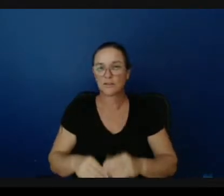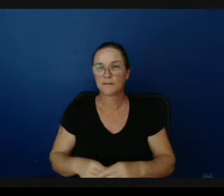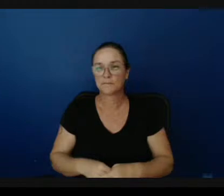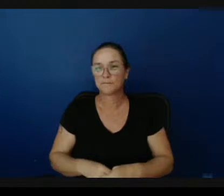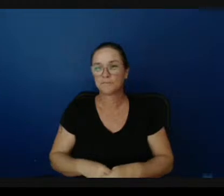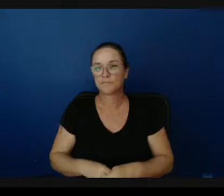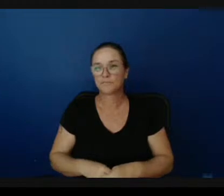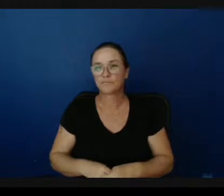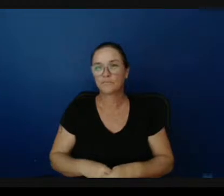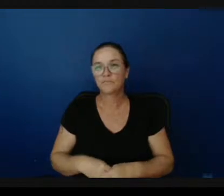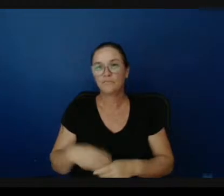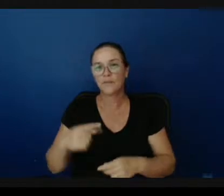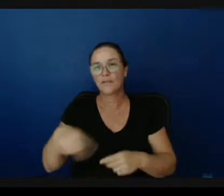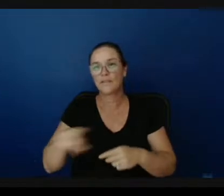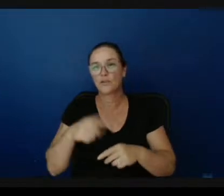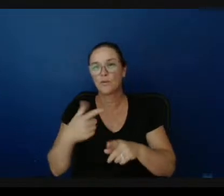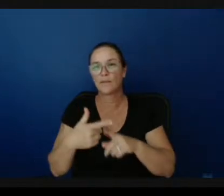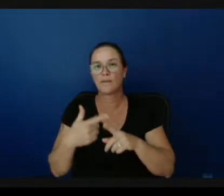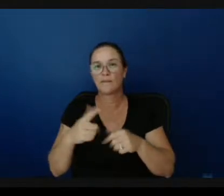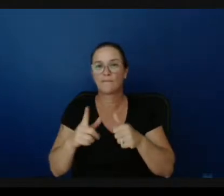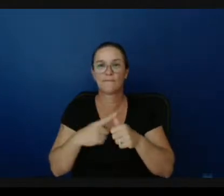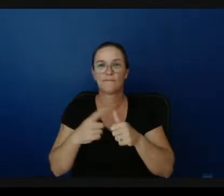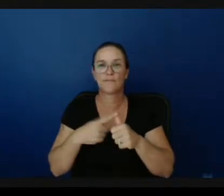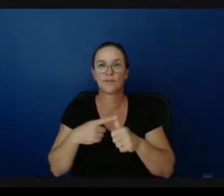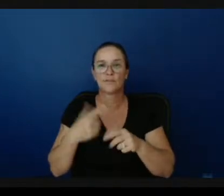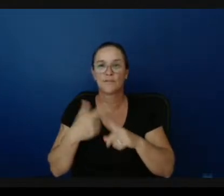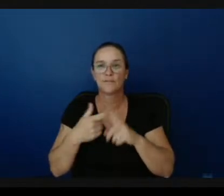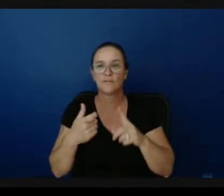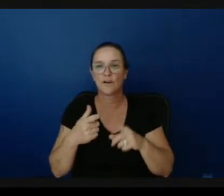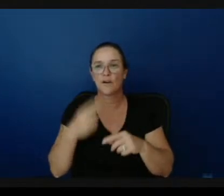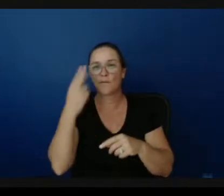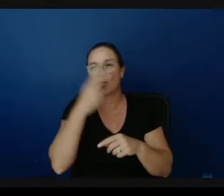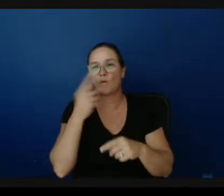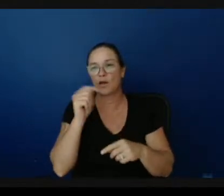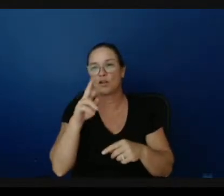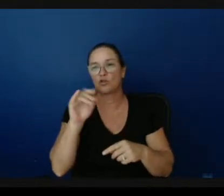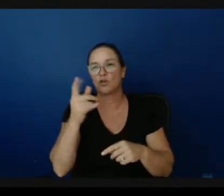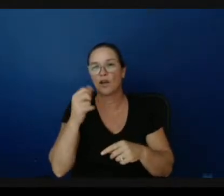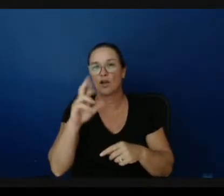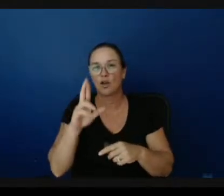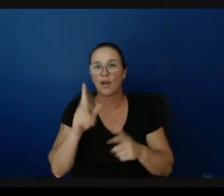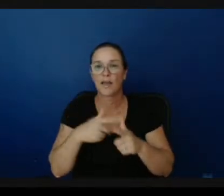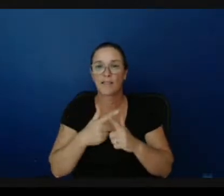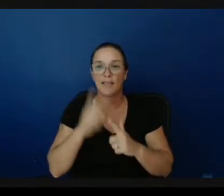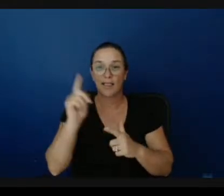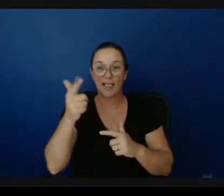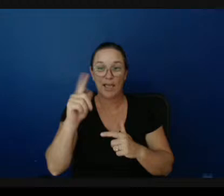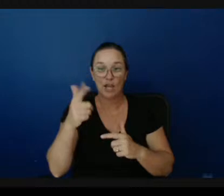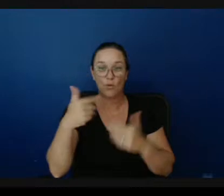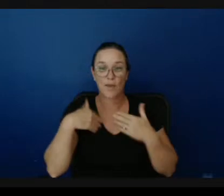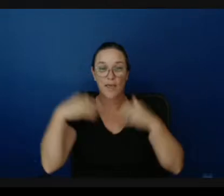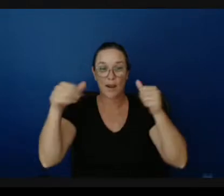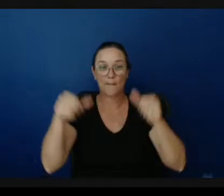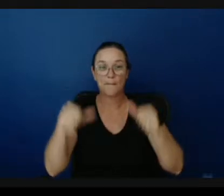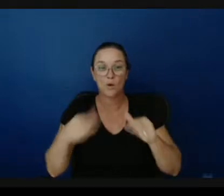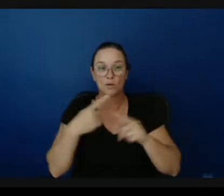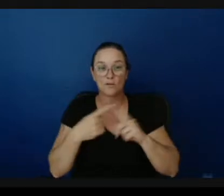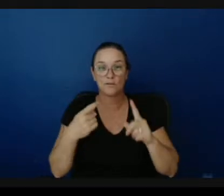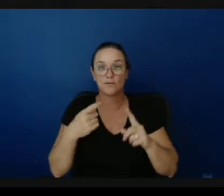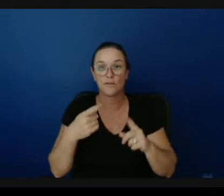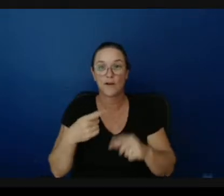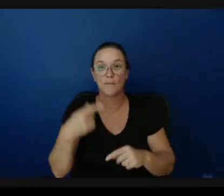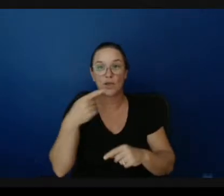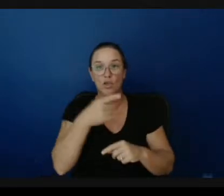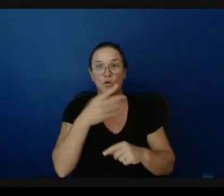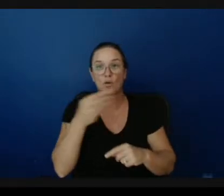images from a Hawaii Tracker contributor to get posted. Then later in the morning, we got a post from you and